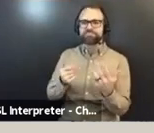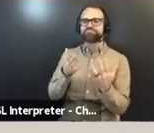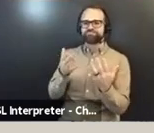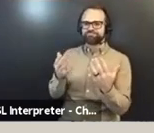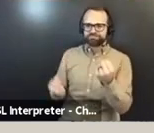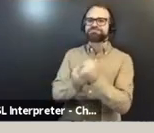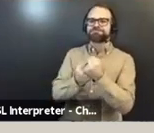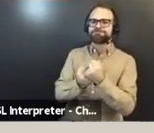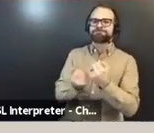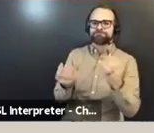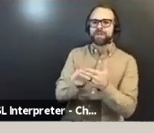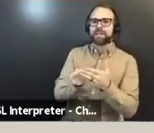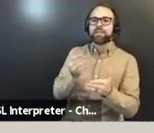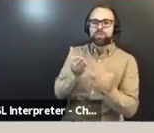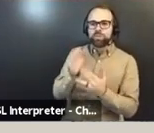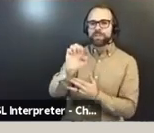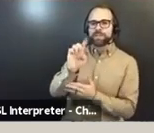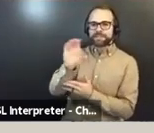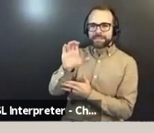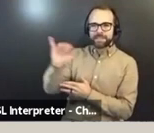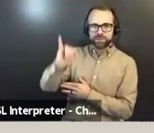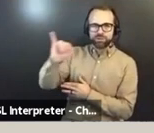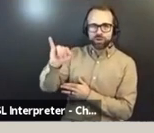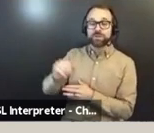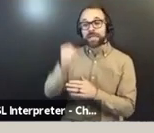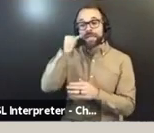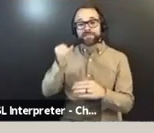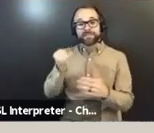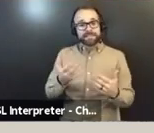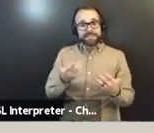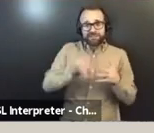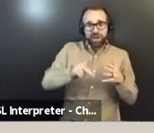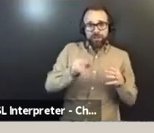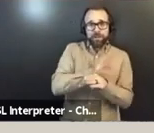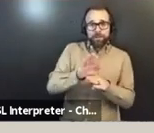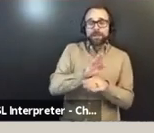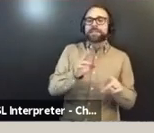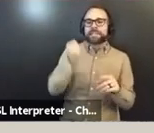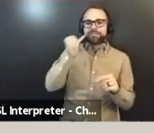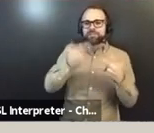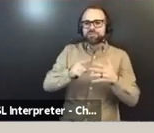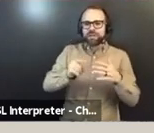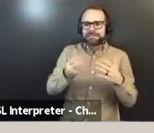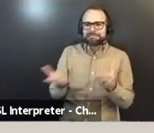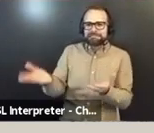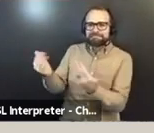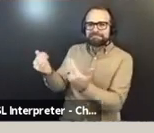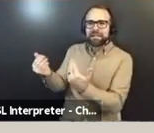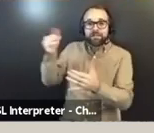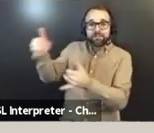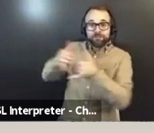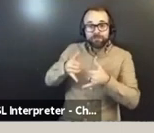So I encourage all young companies, especially if you're gonna start making noise in other countries and want to establish there, or doing some sort of